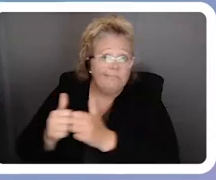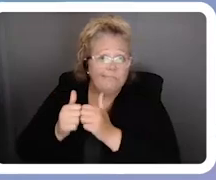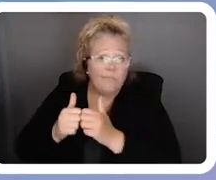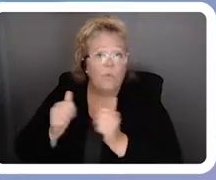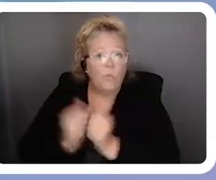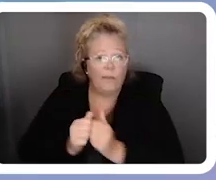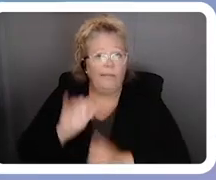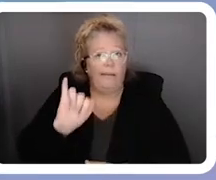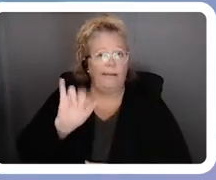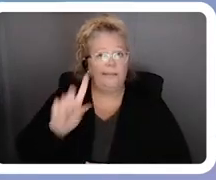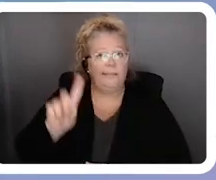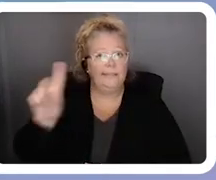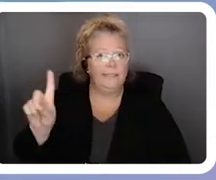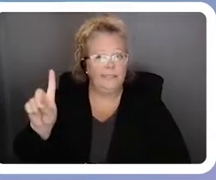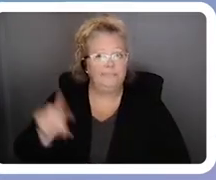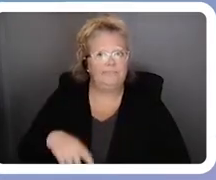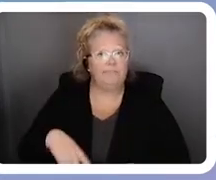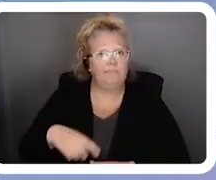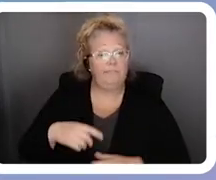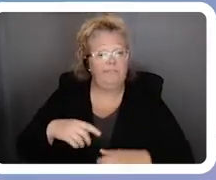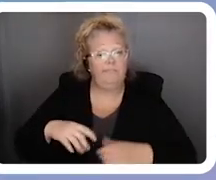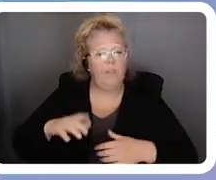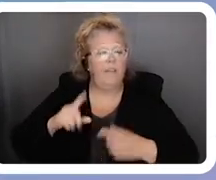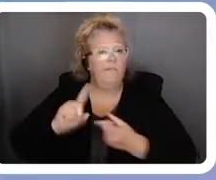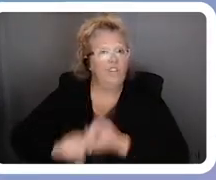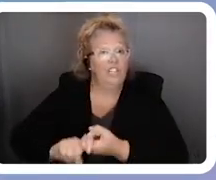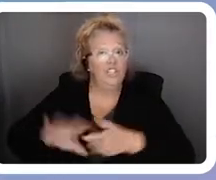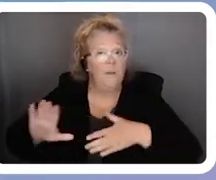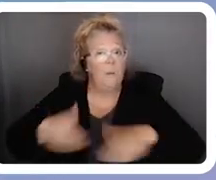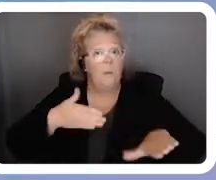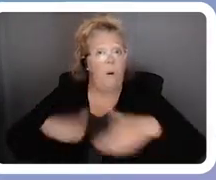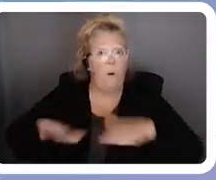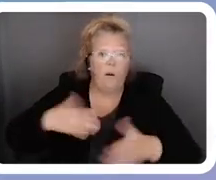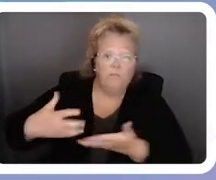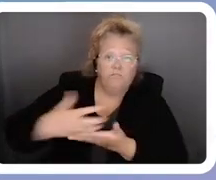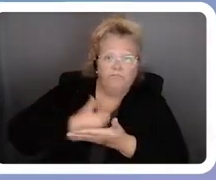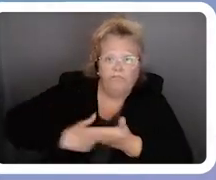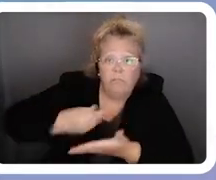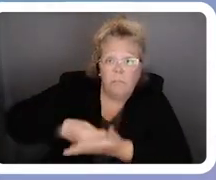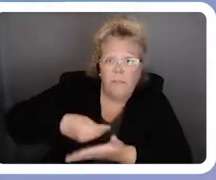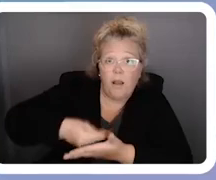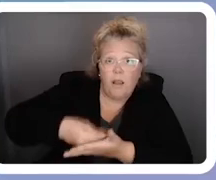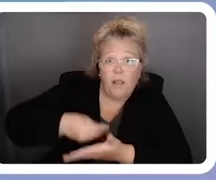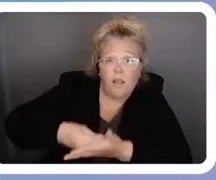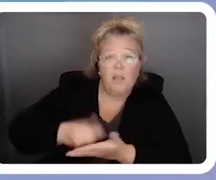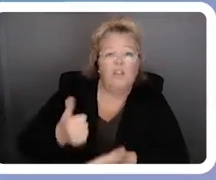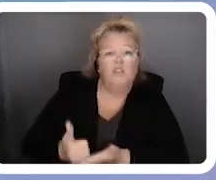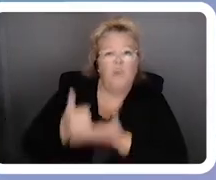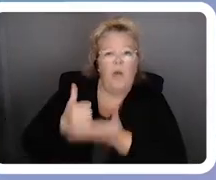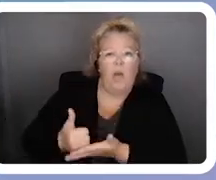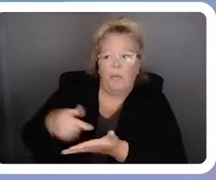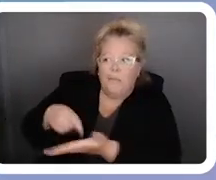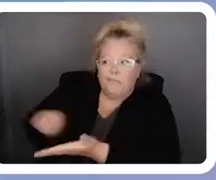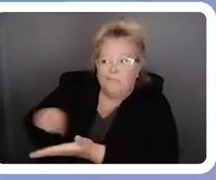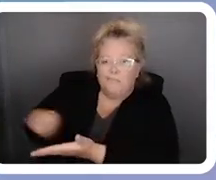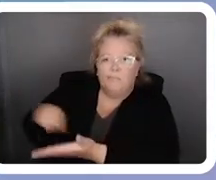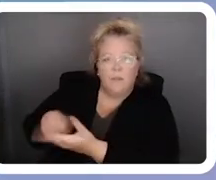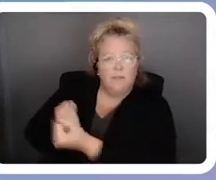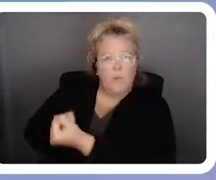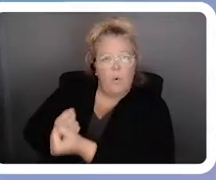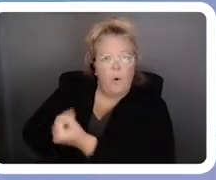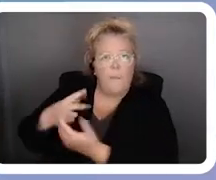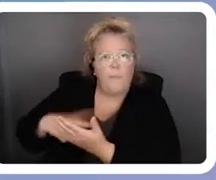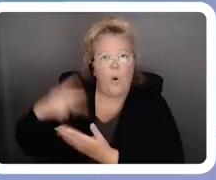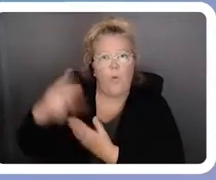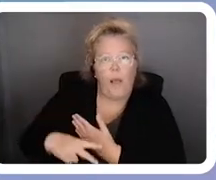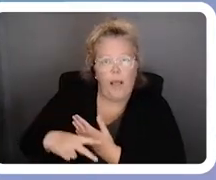with intellectual and developmental disabilities. Funds raised during the Friendship Walks help move our mission forward by funding local